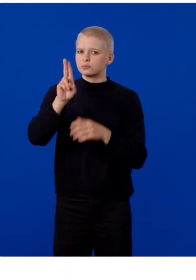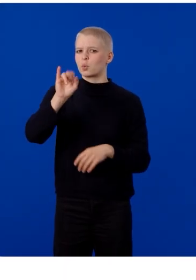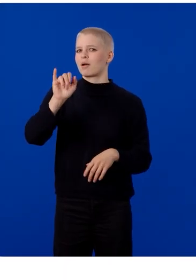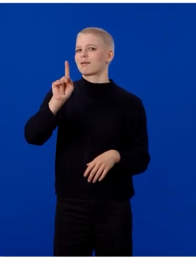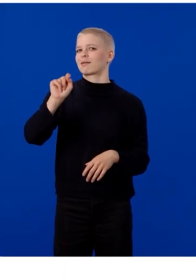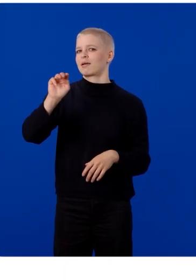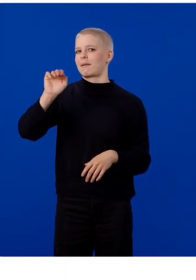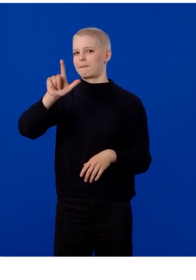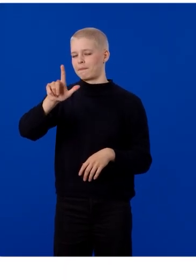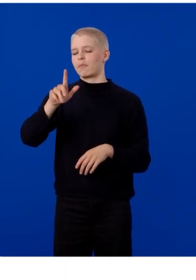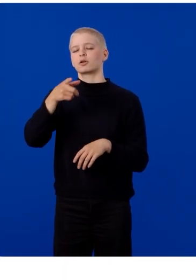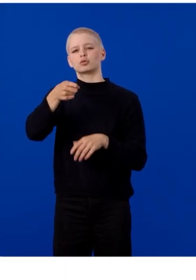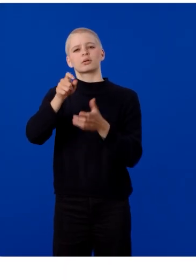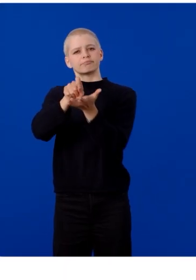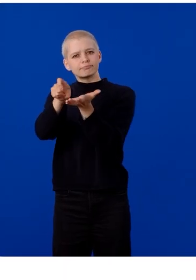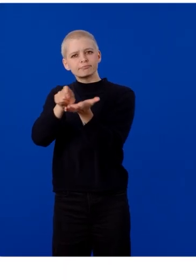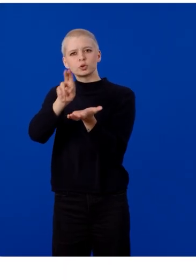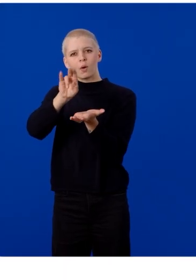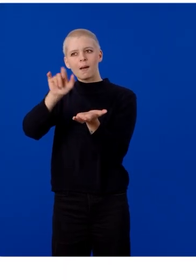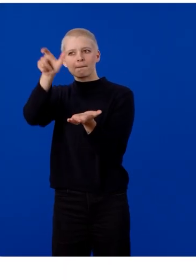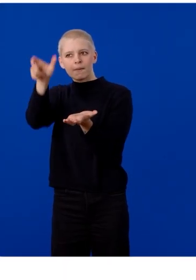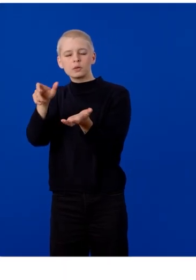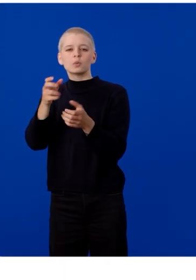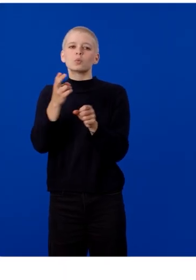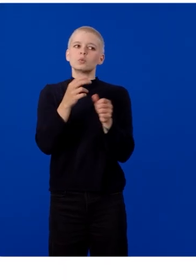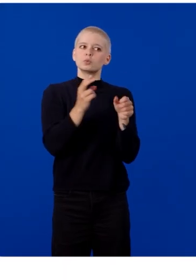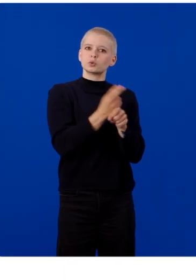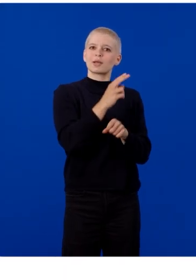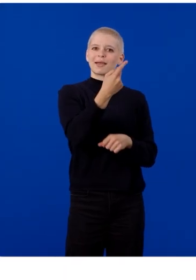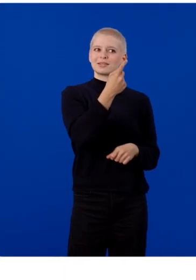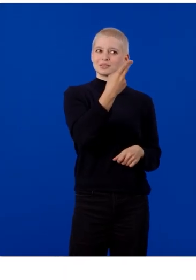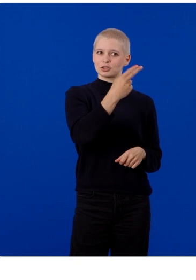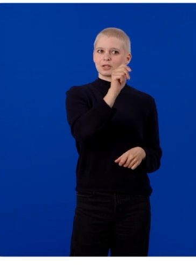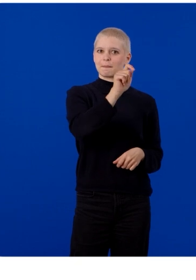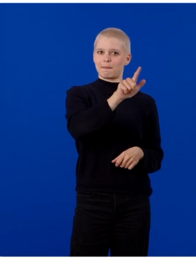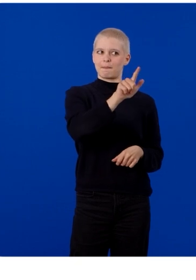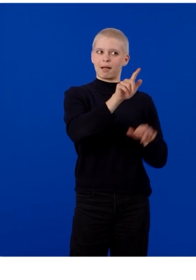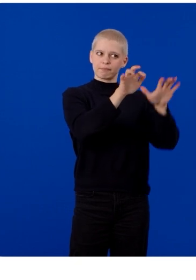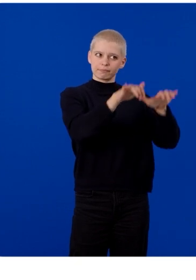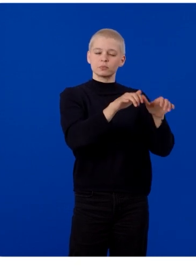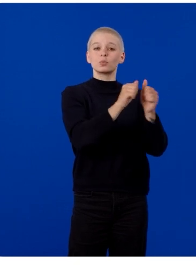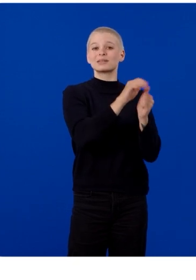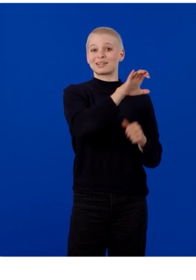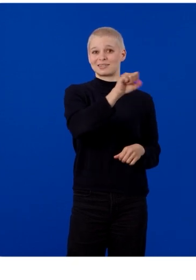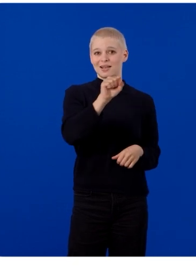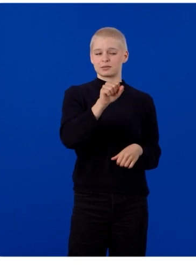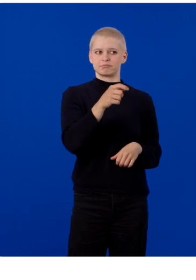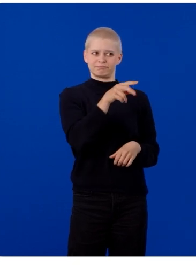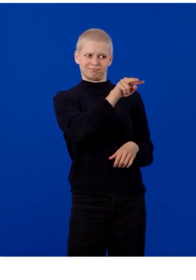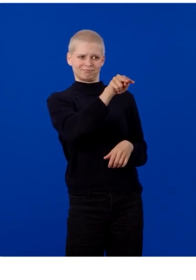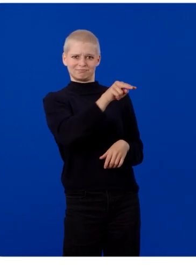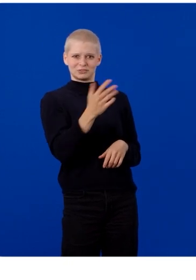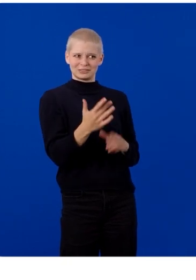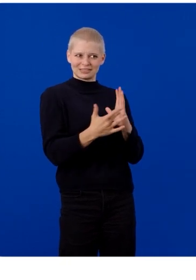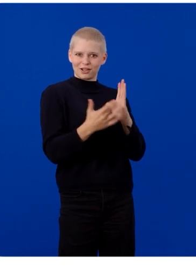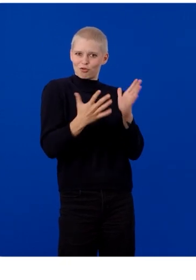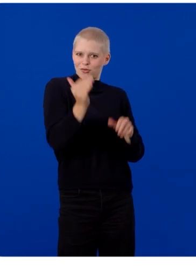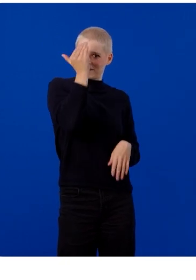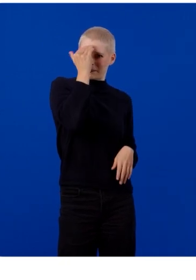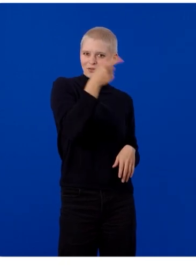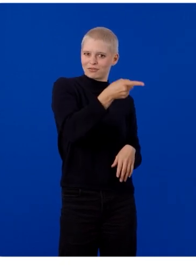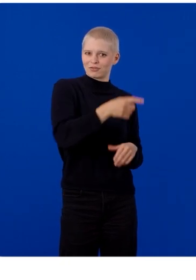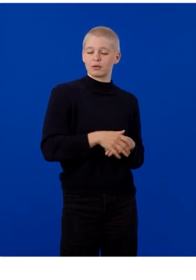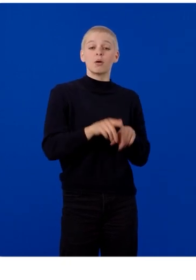ML lets you author UI panel using HTML-like syntax and CSS, technologies you already know. We're